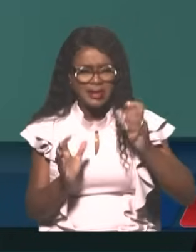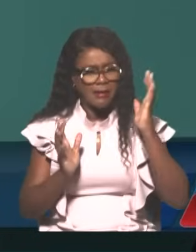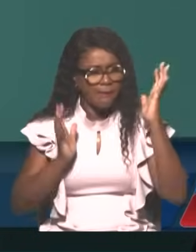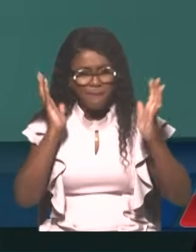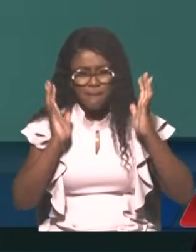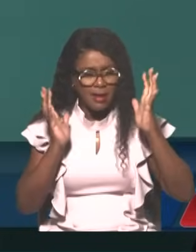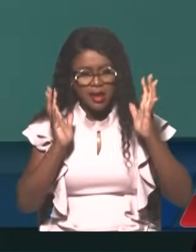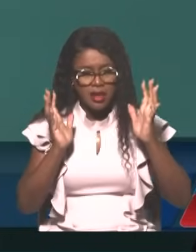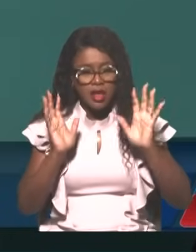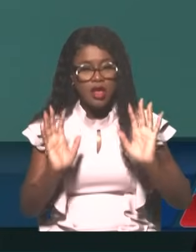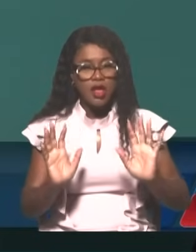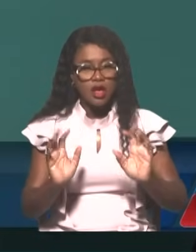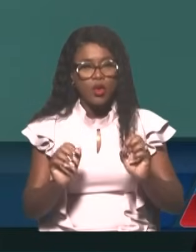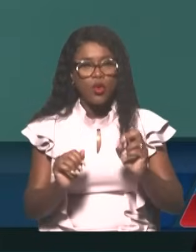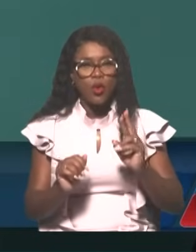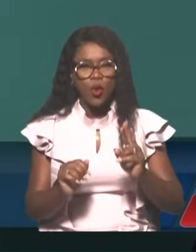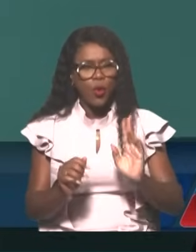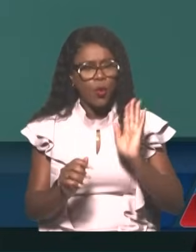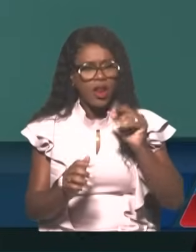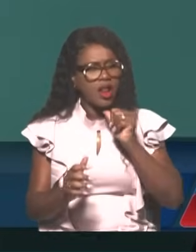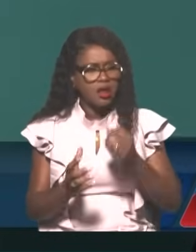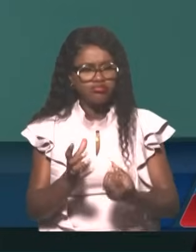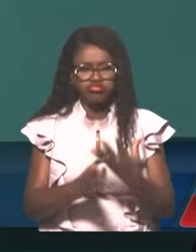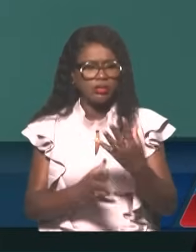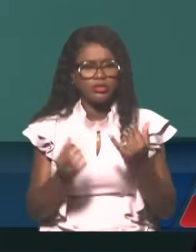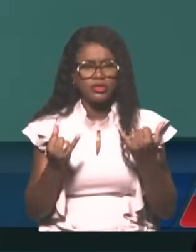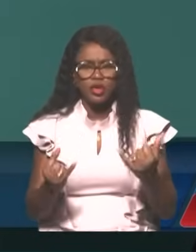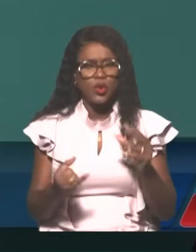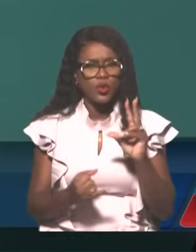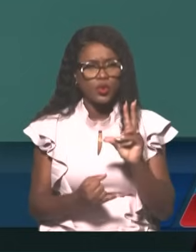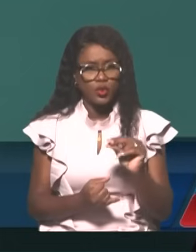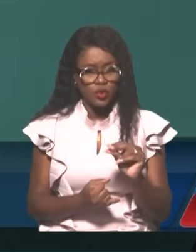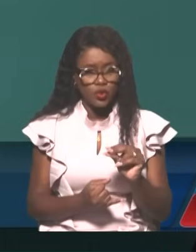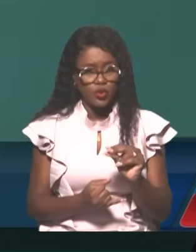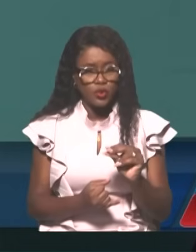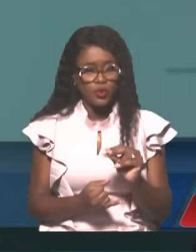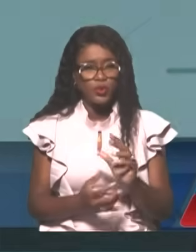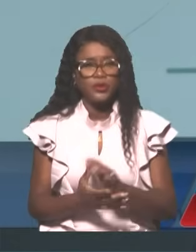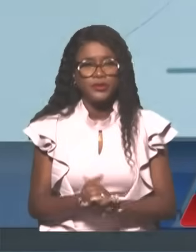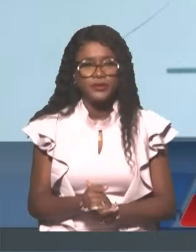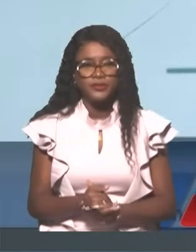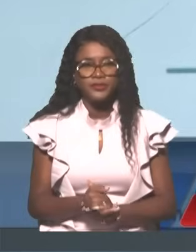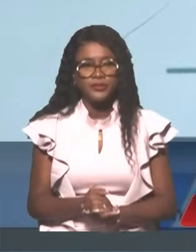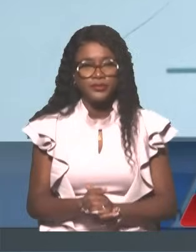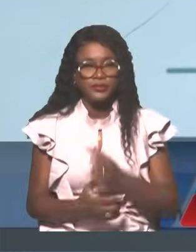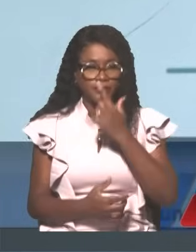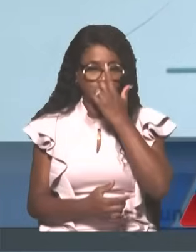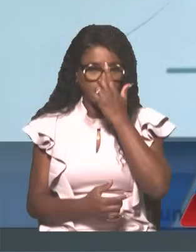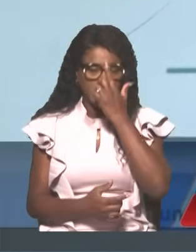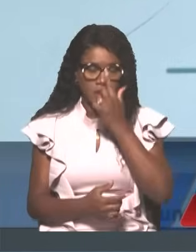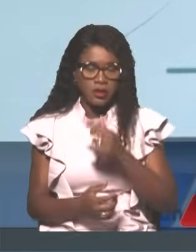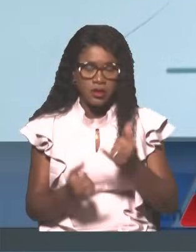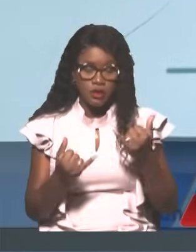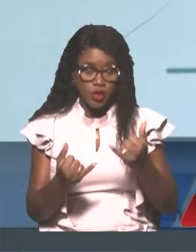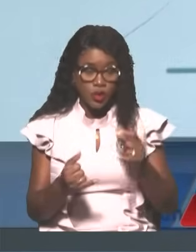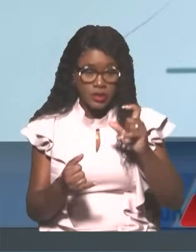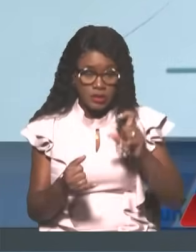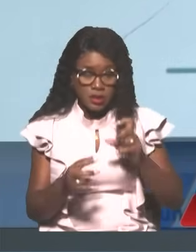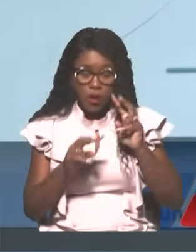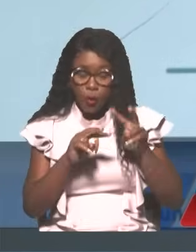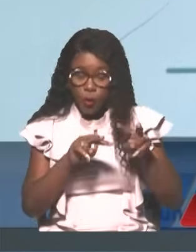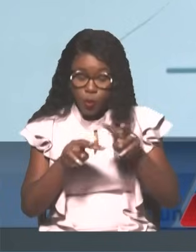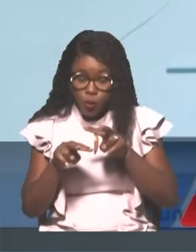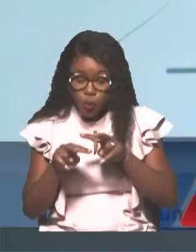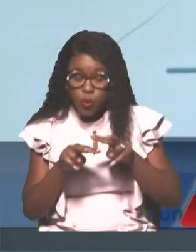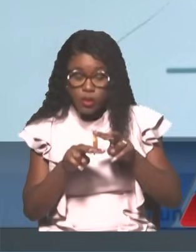or immediate expectation of an eruption at this time based on the research. Residents were urged to be observant